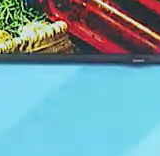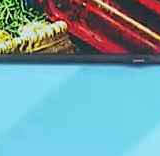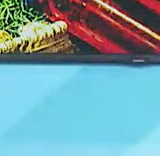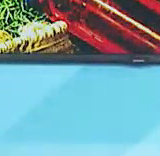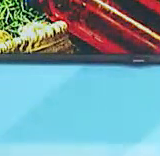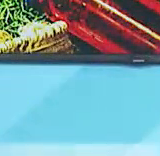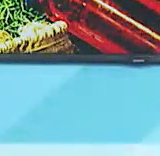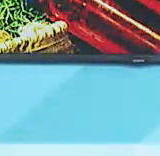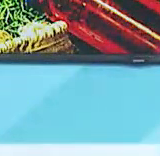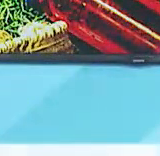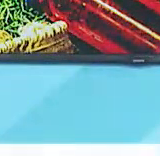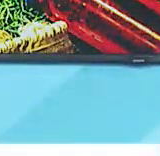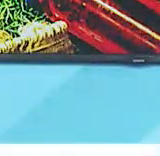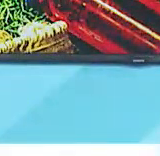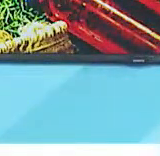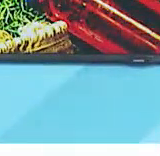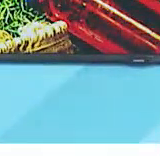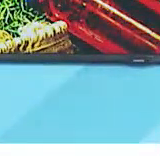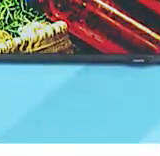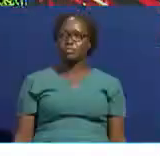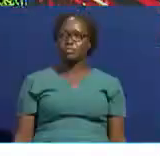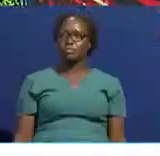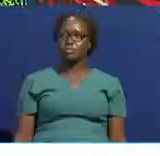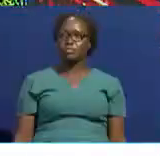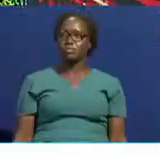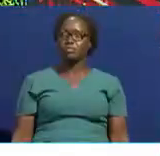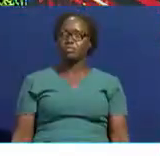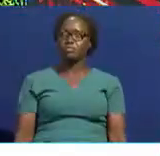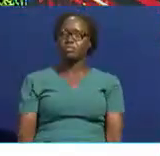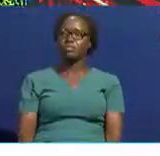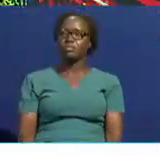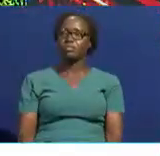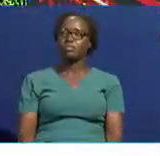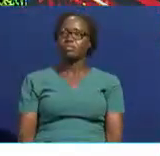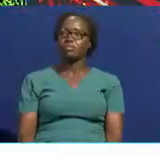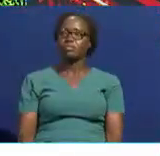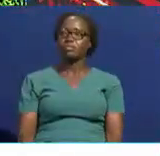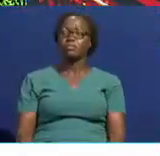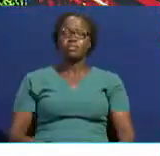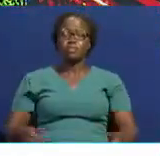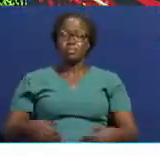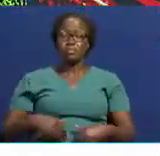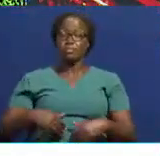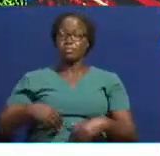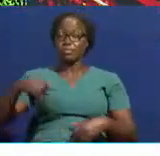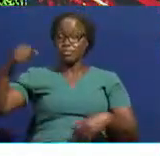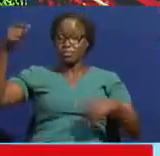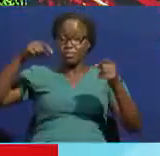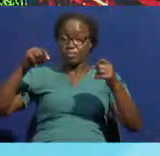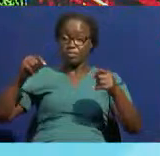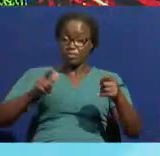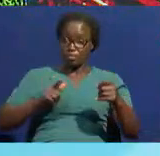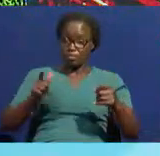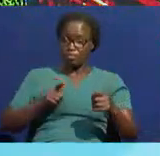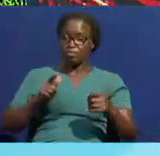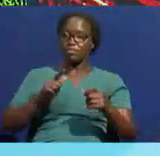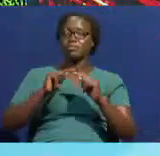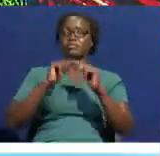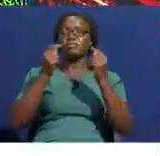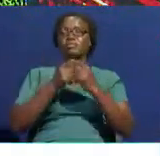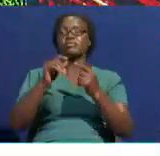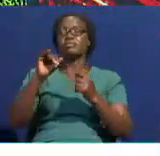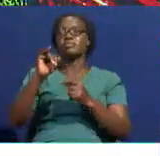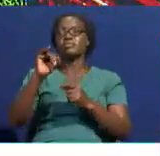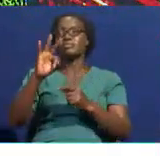Welcome back to KBC Prime Edition. It's now time for sports. My name is Karen Kibet. The junior Starlets team to the 2024 FIFA